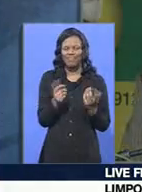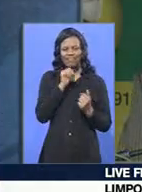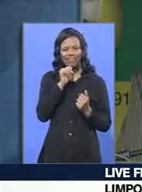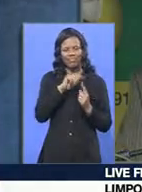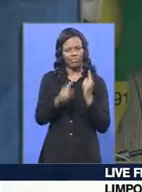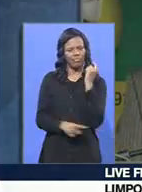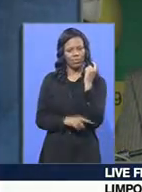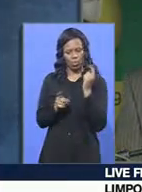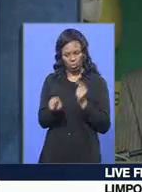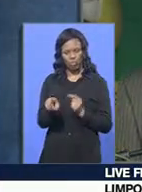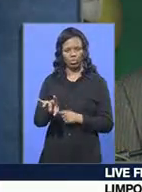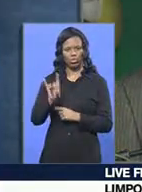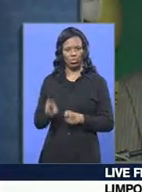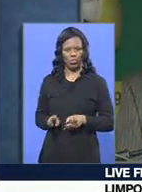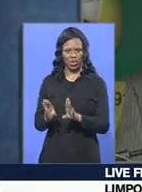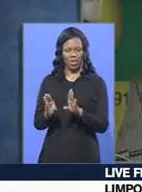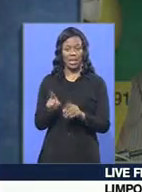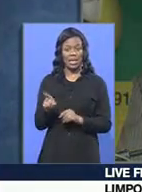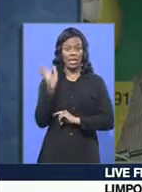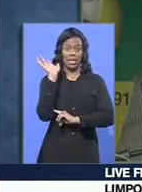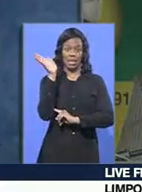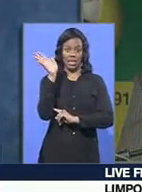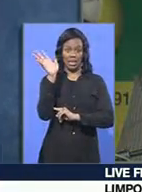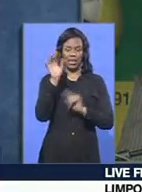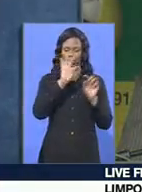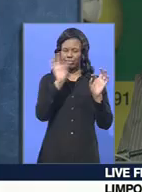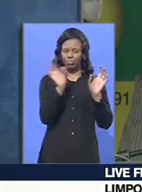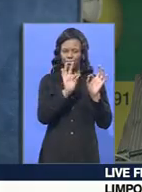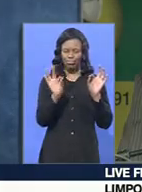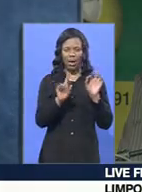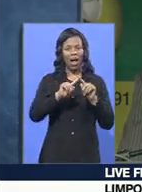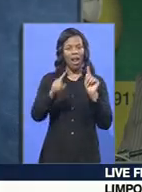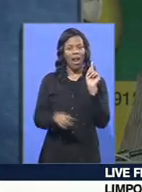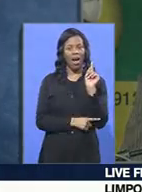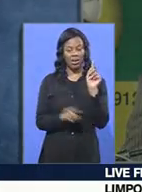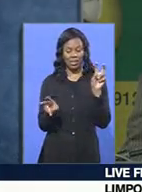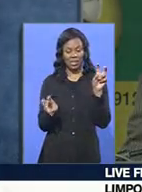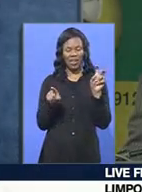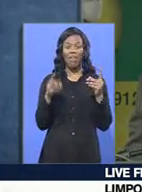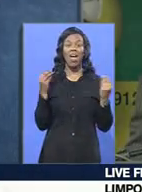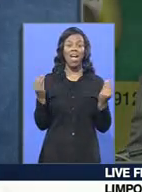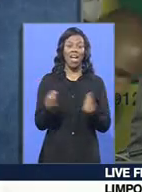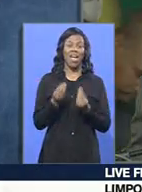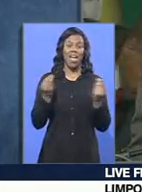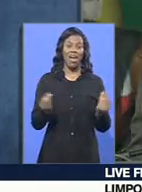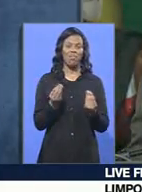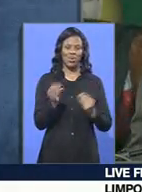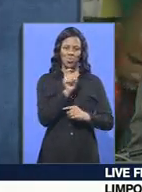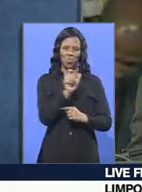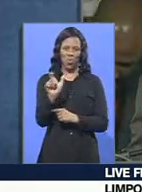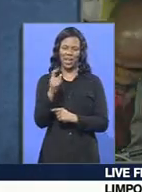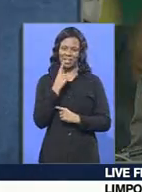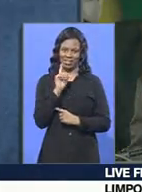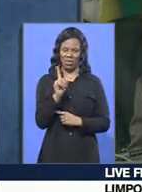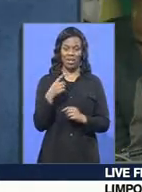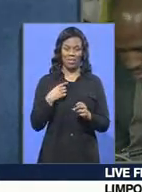He closed his statement with these famous and inspiring words, and